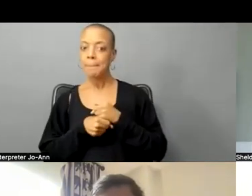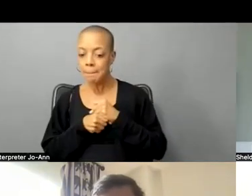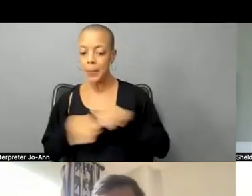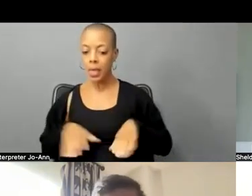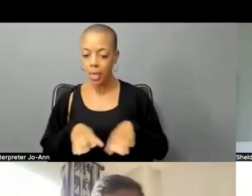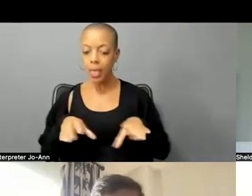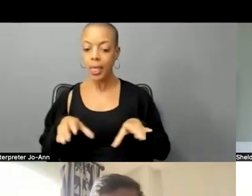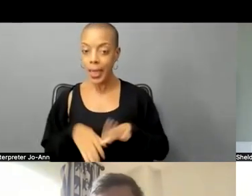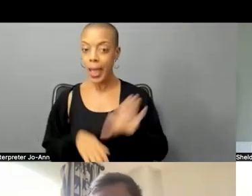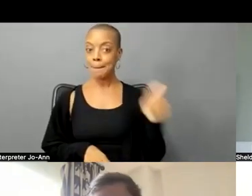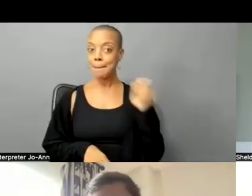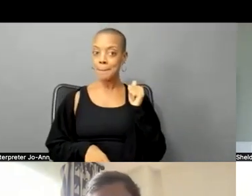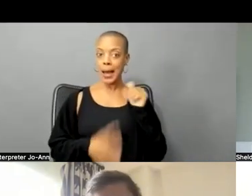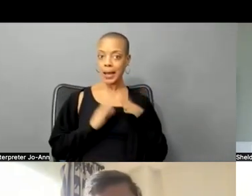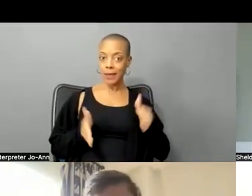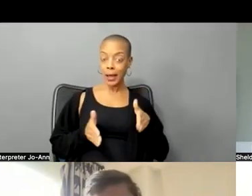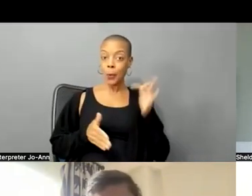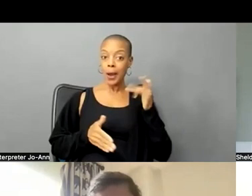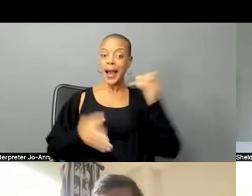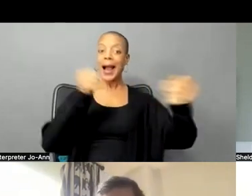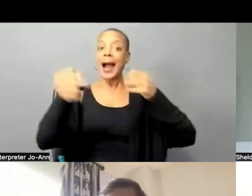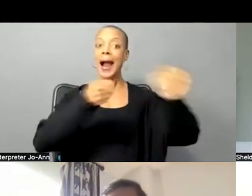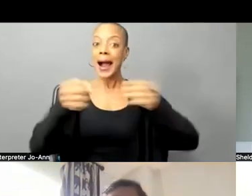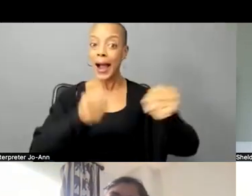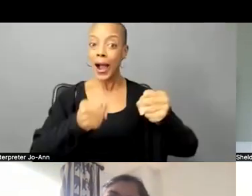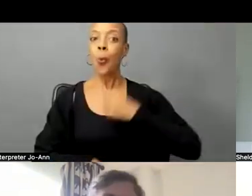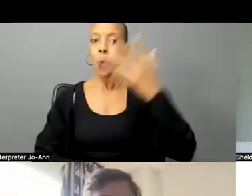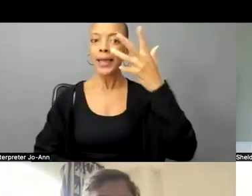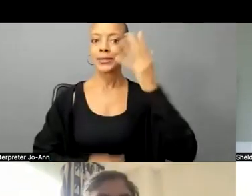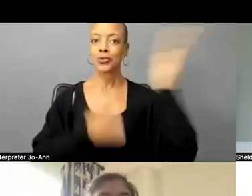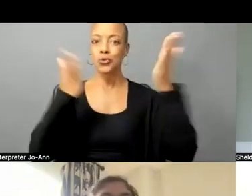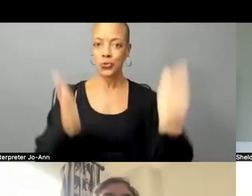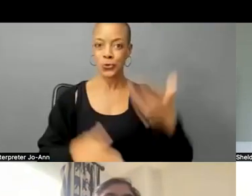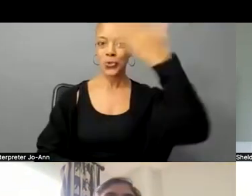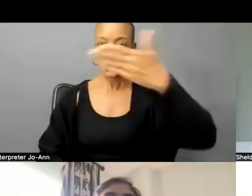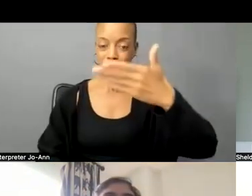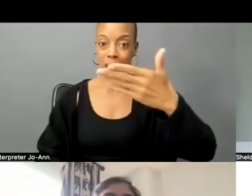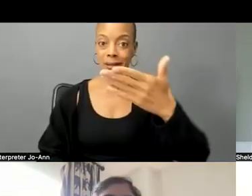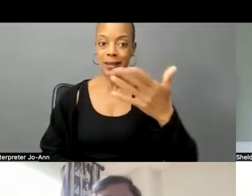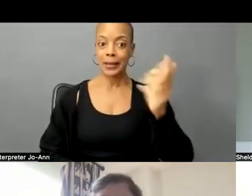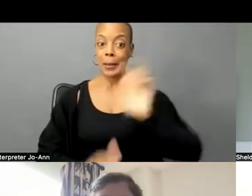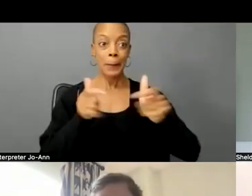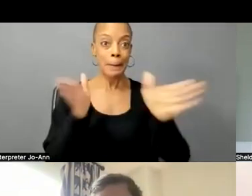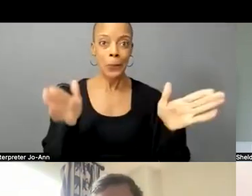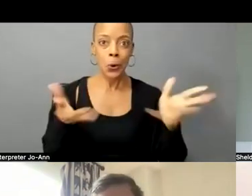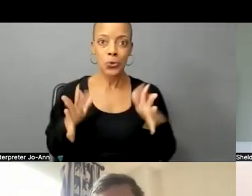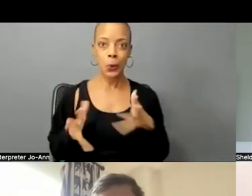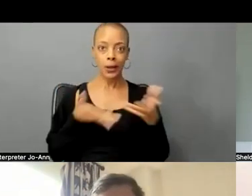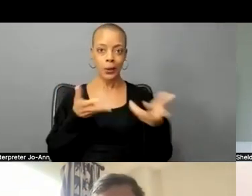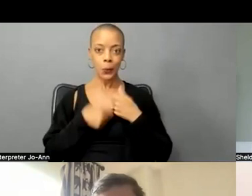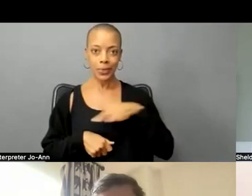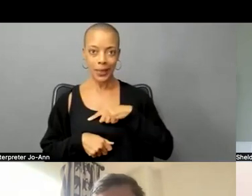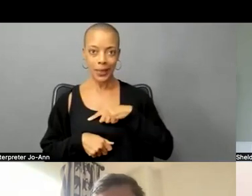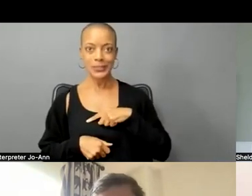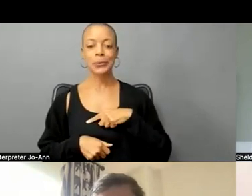front because nobody wants to interact with us, right? you know, and I think for me, that informed my understanding